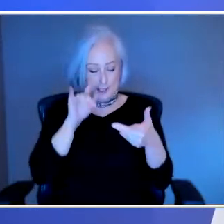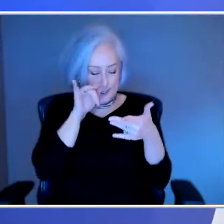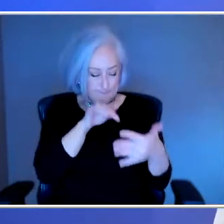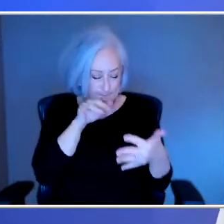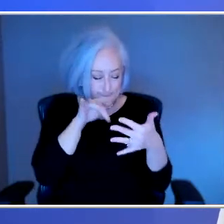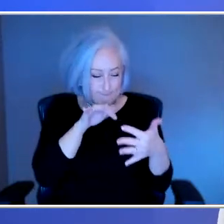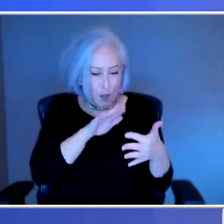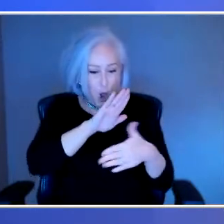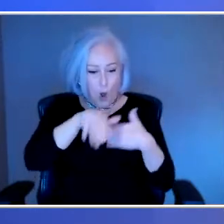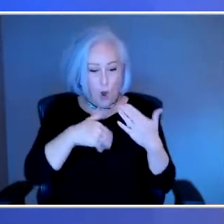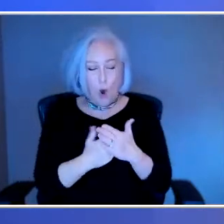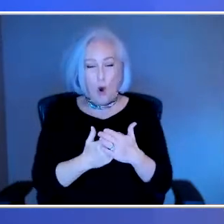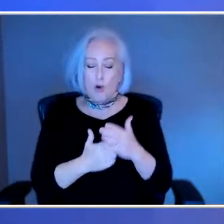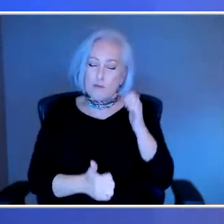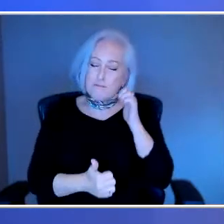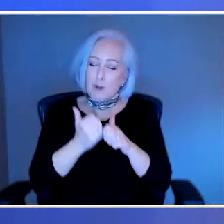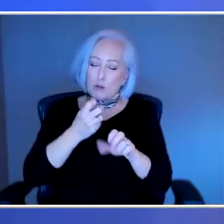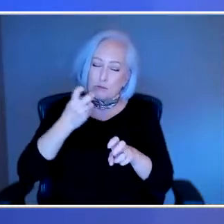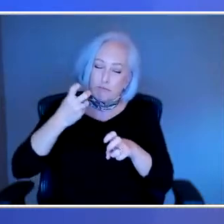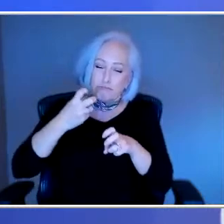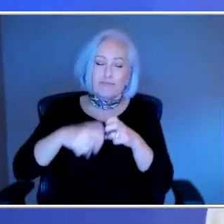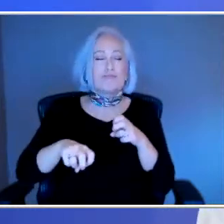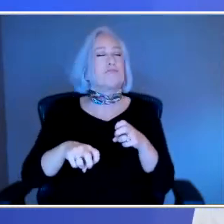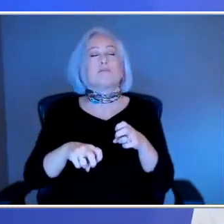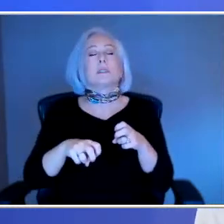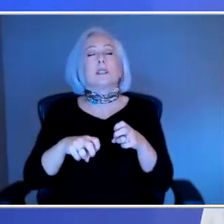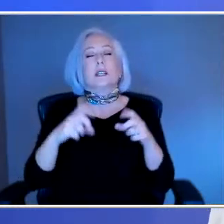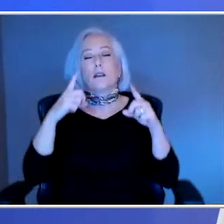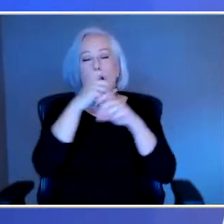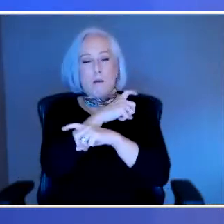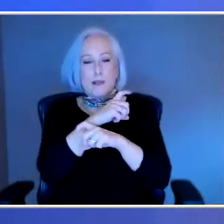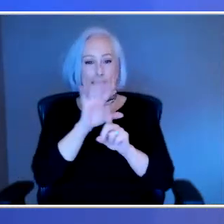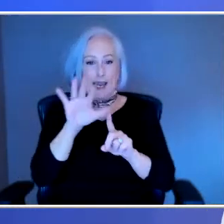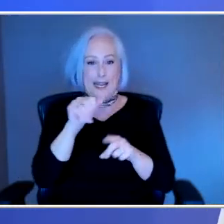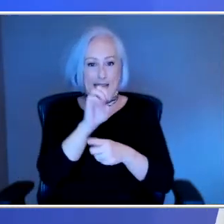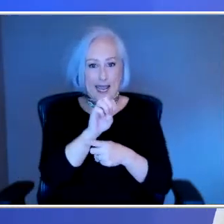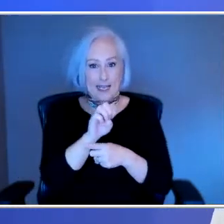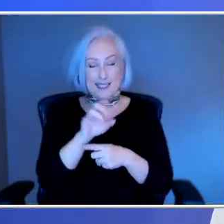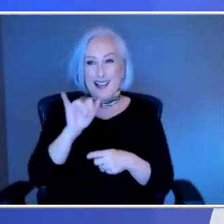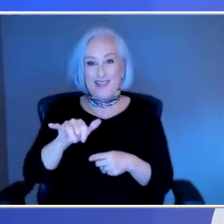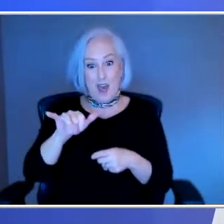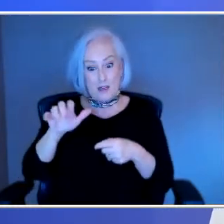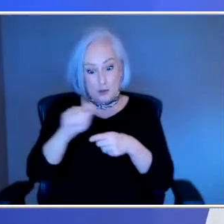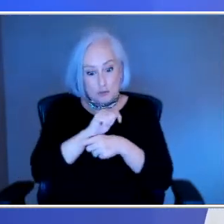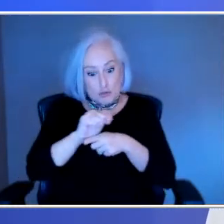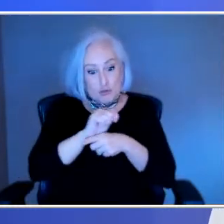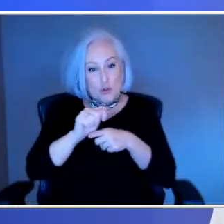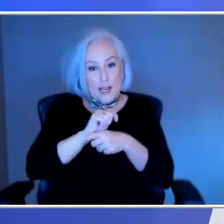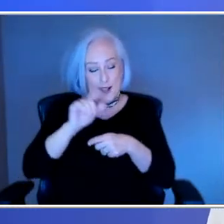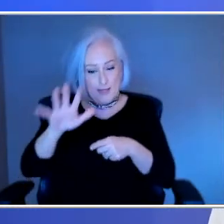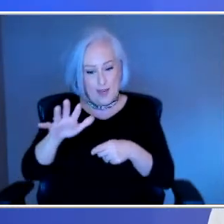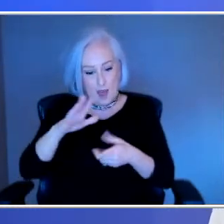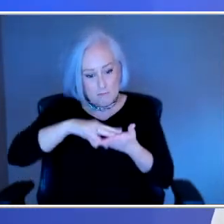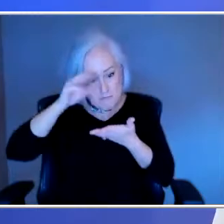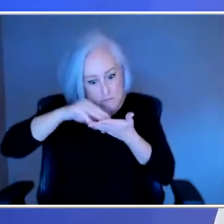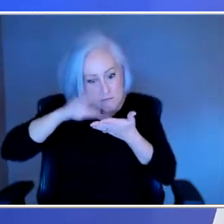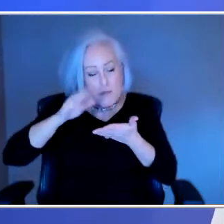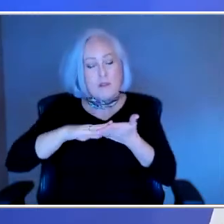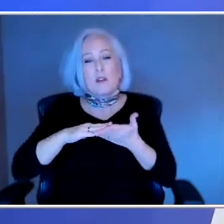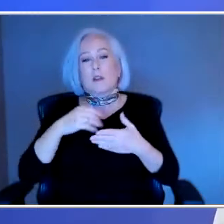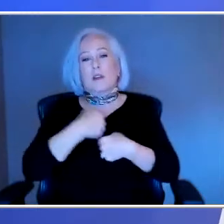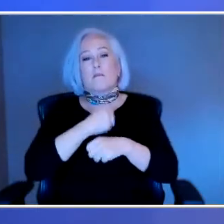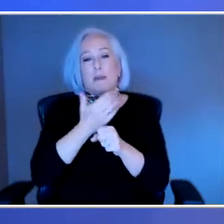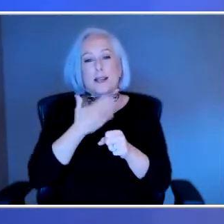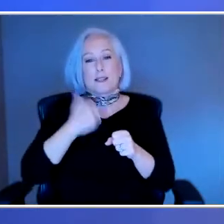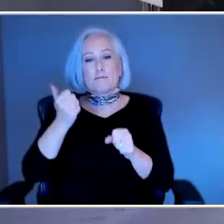ones. And with that, and with all that knowledge and all that training, it makes us make accurate diagnoses here, and as for Allison's case, the right